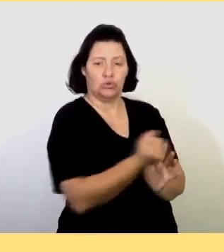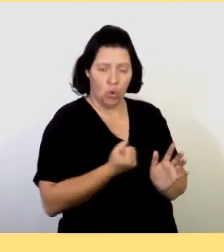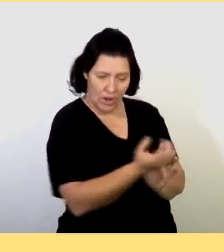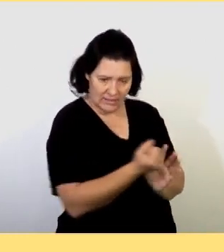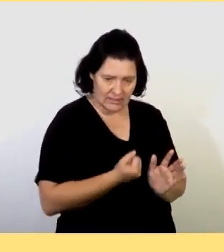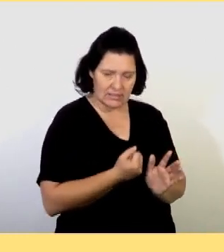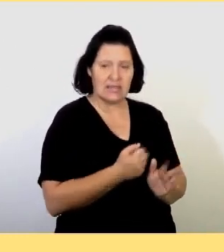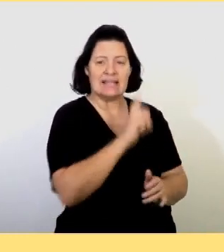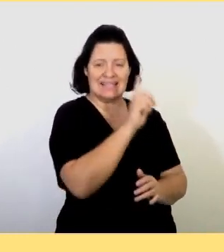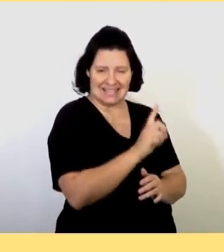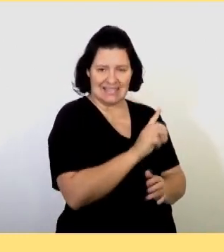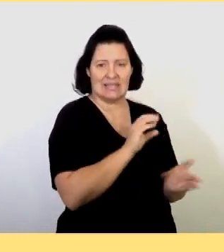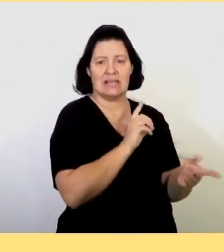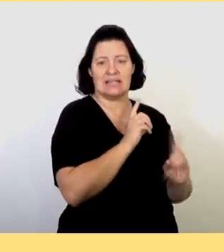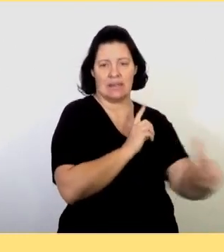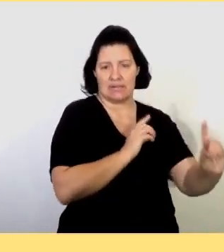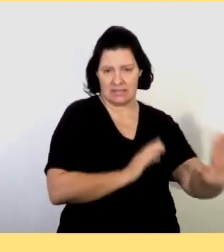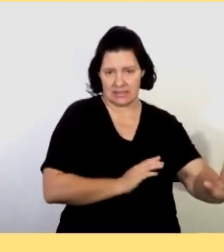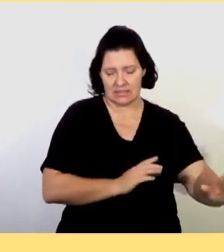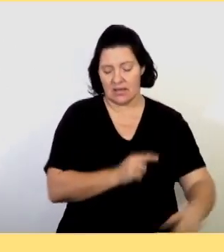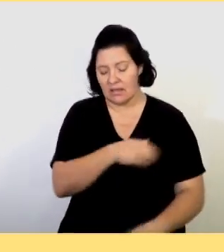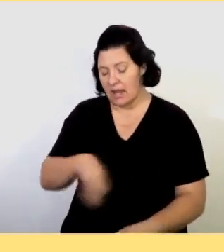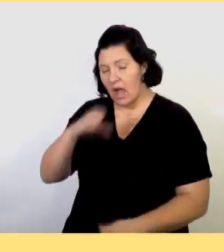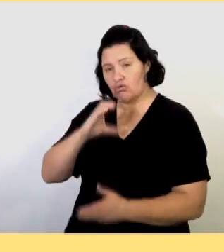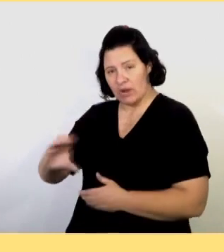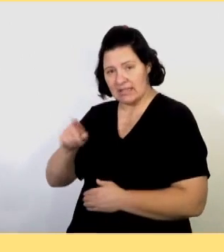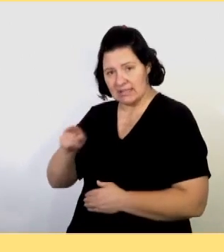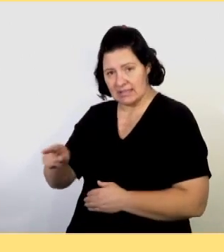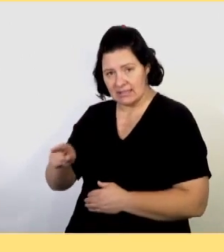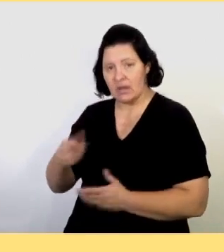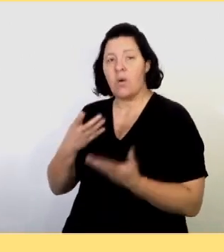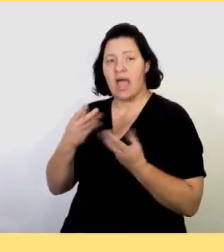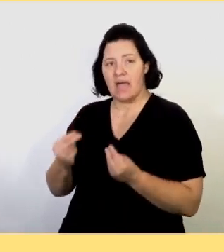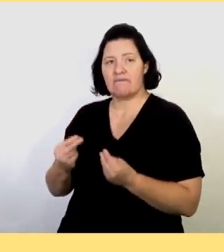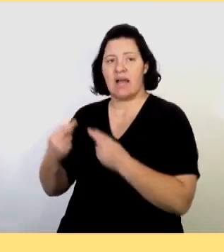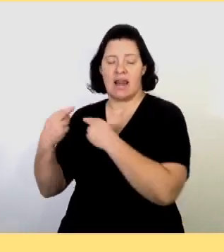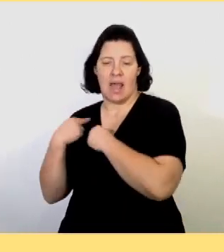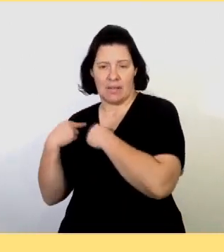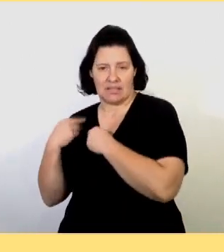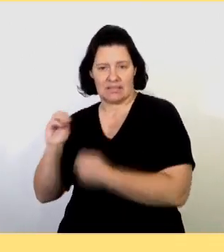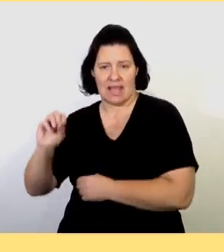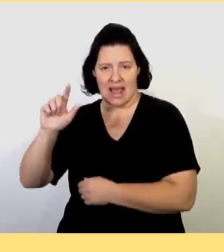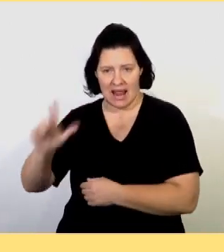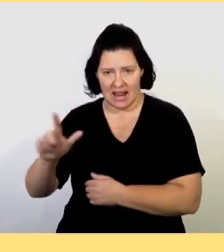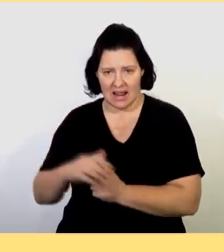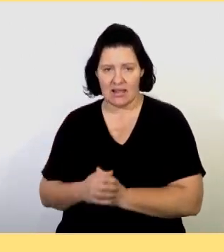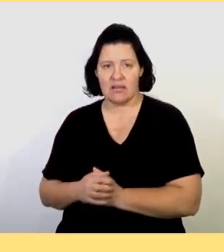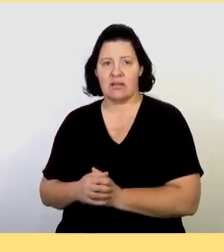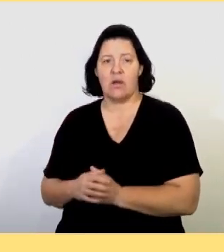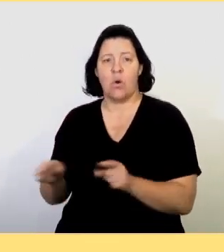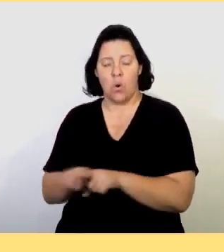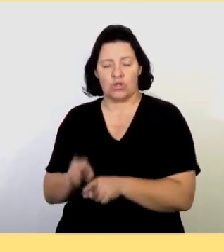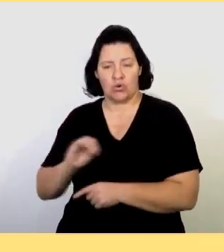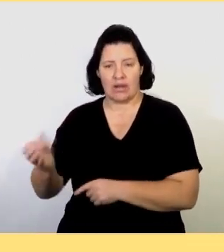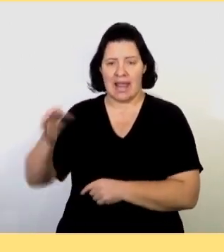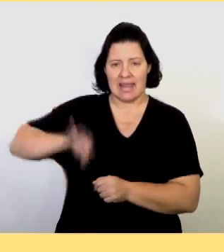drawings as well, that is the D. And then we credit our liabilities, that is the L. And then we